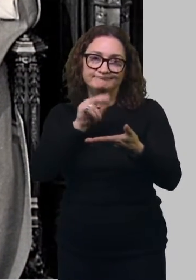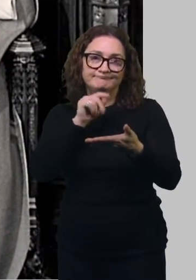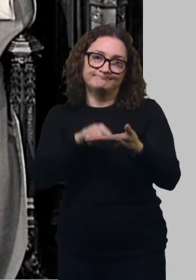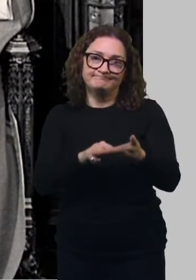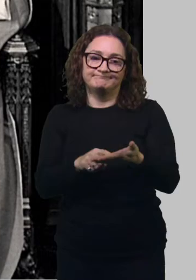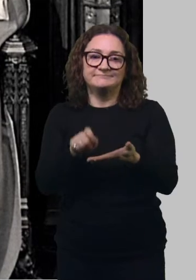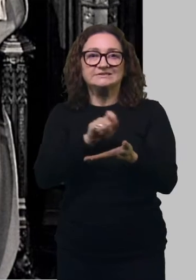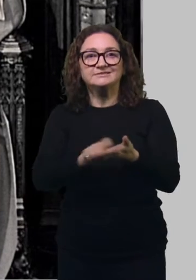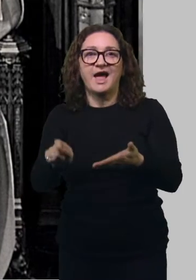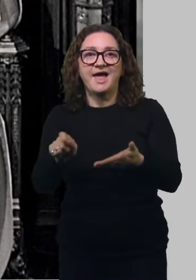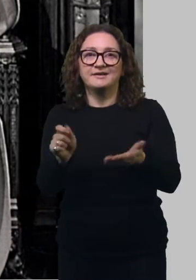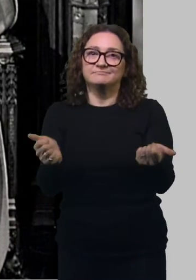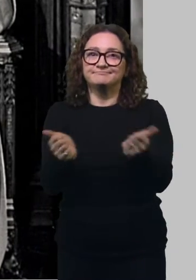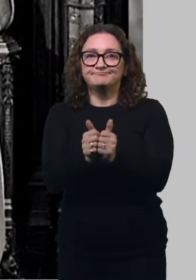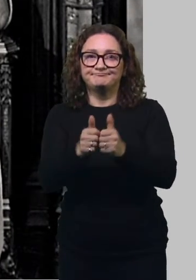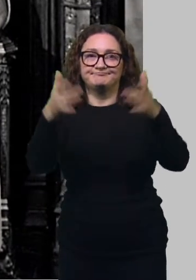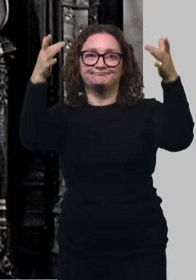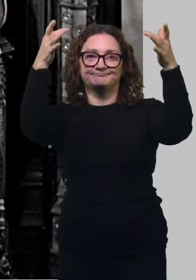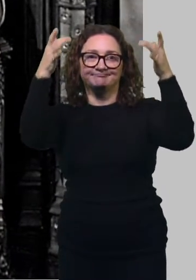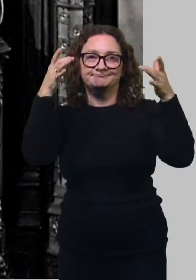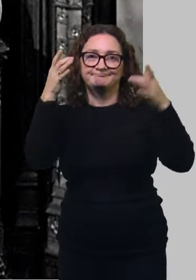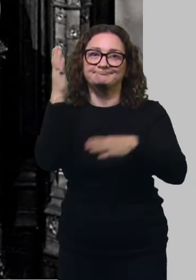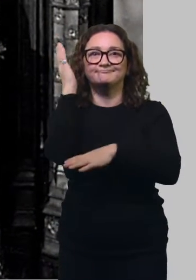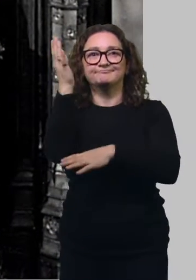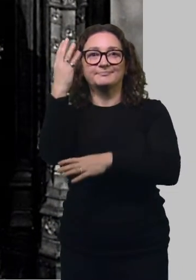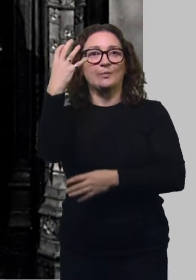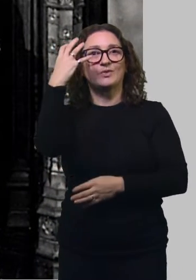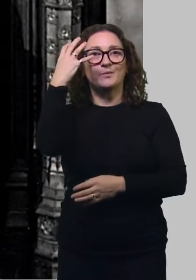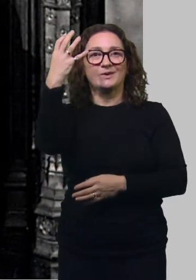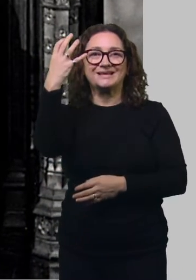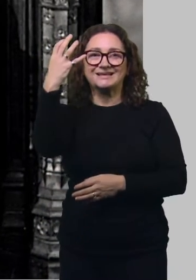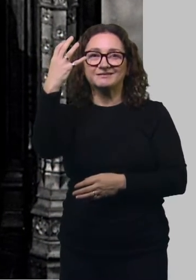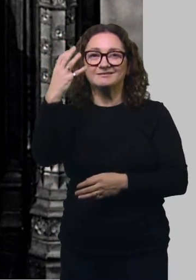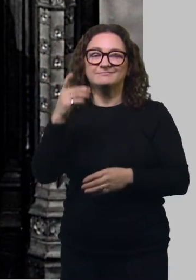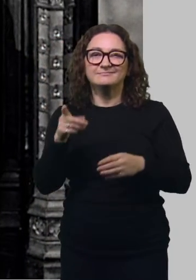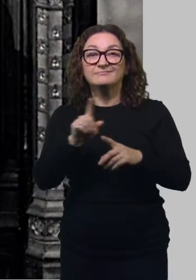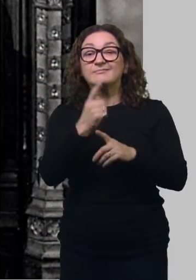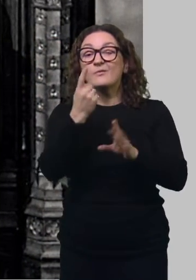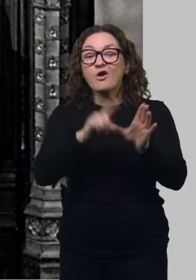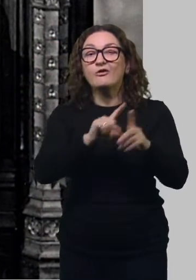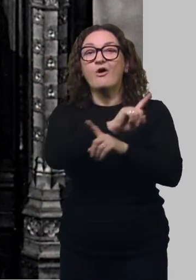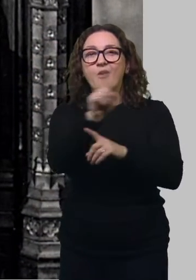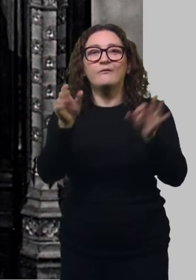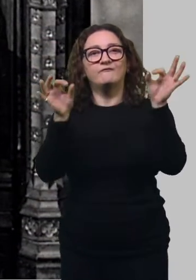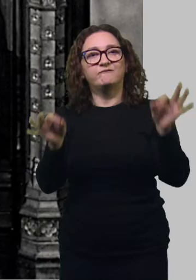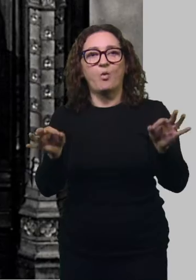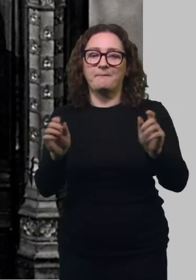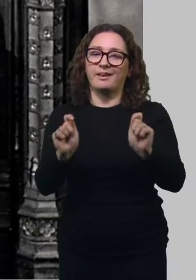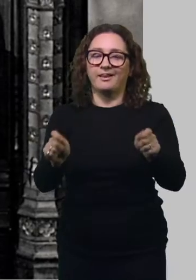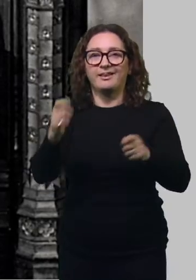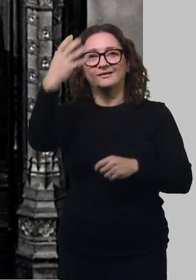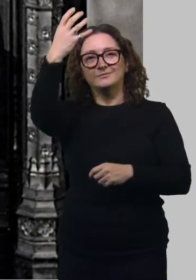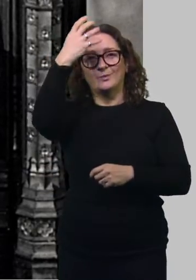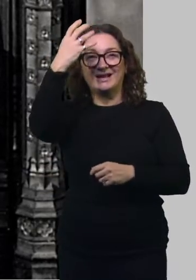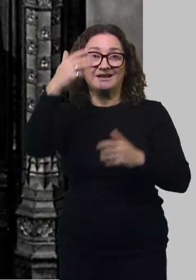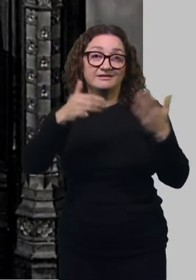Parliament. Her coronation, or formal accession to the throne, took place the following year in 1953.